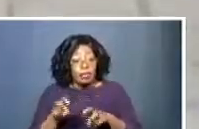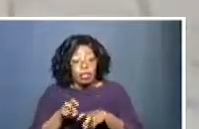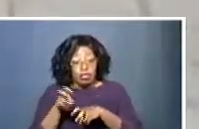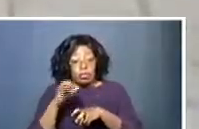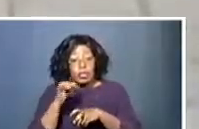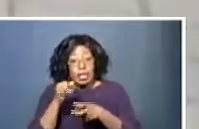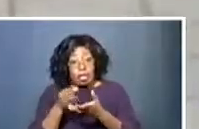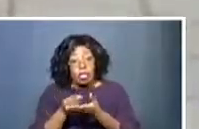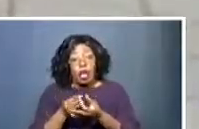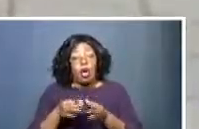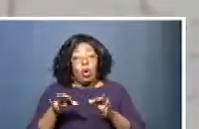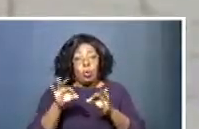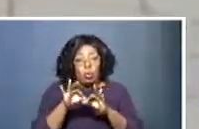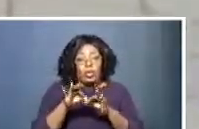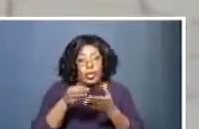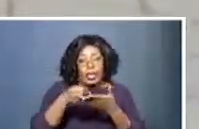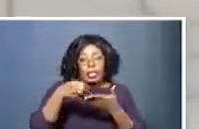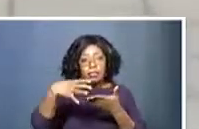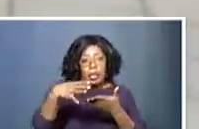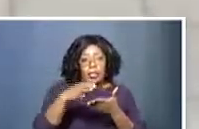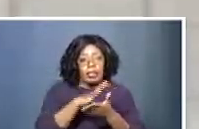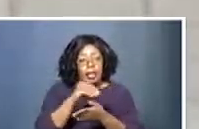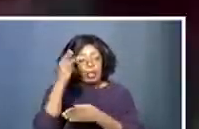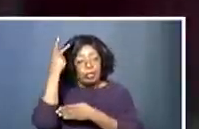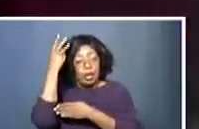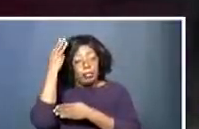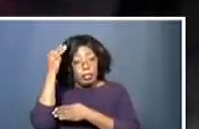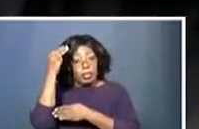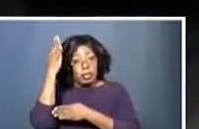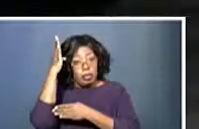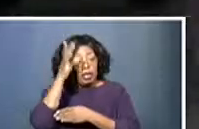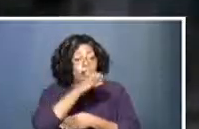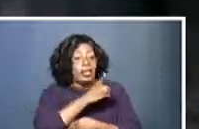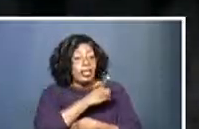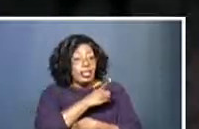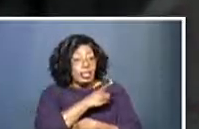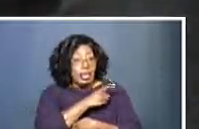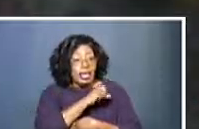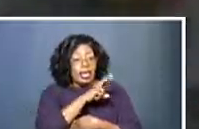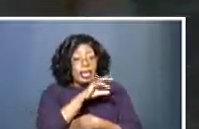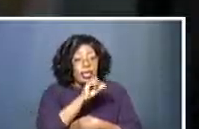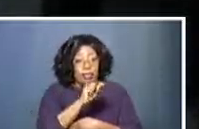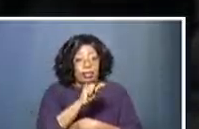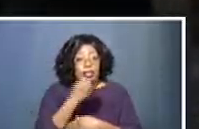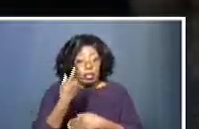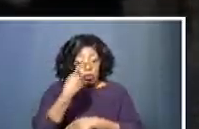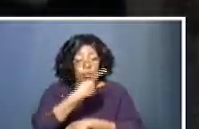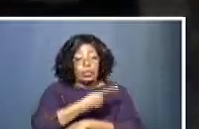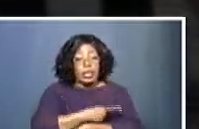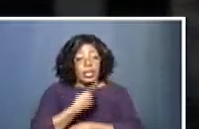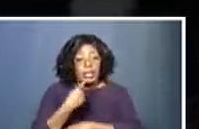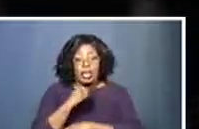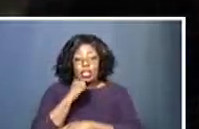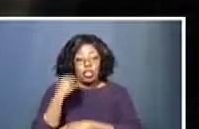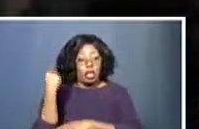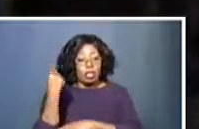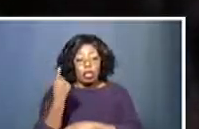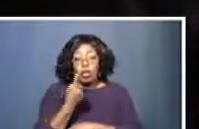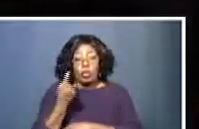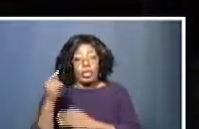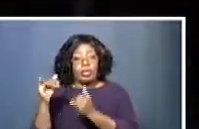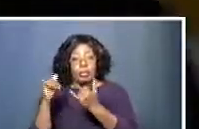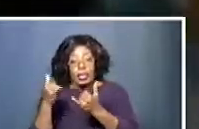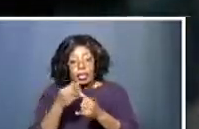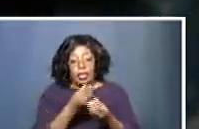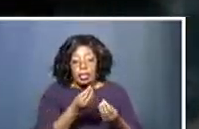as a worthwhile expense. And Prime Minister the Honorable Philip Davis today hammering home it was not all play and no